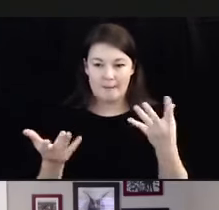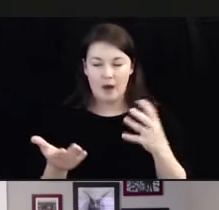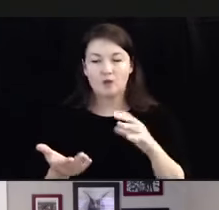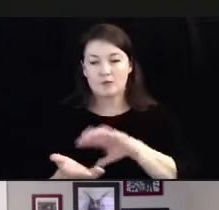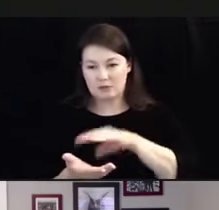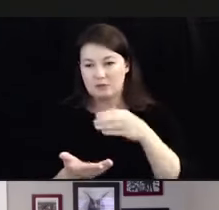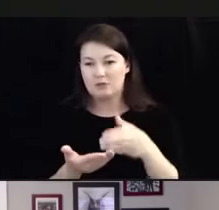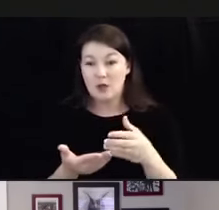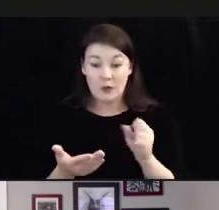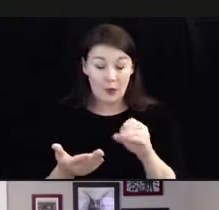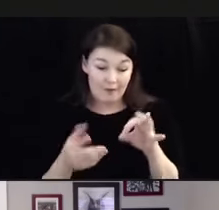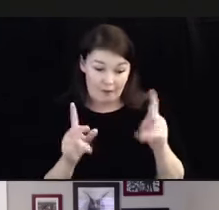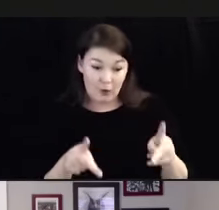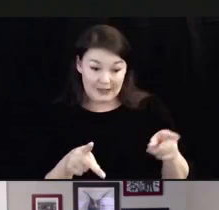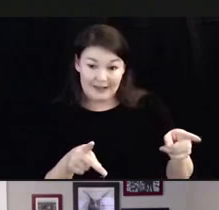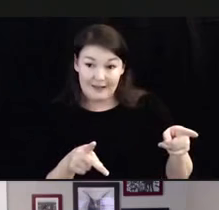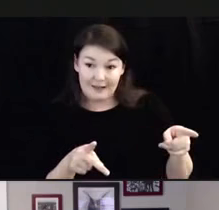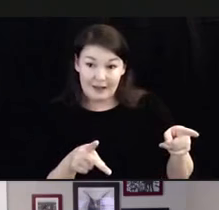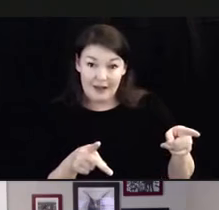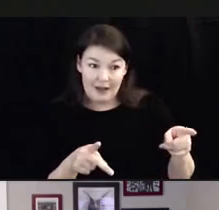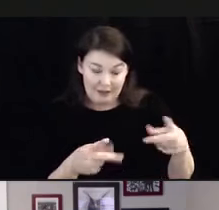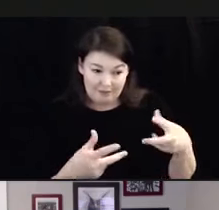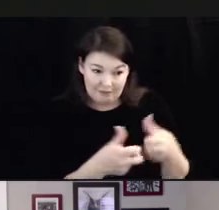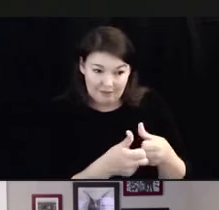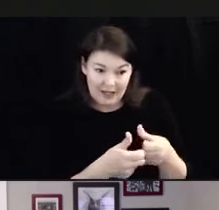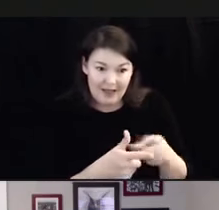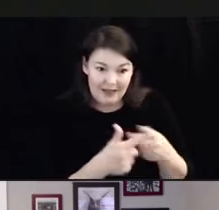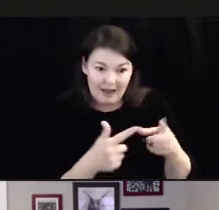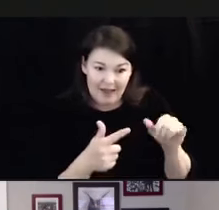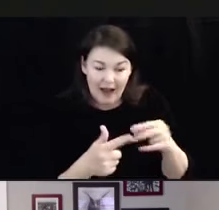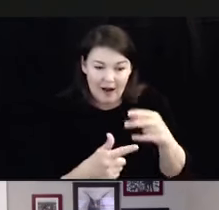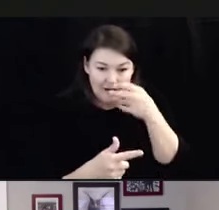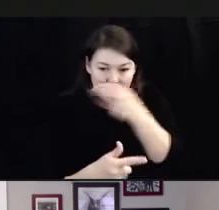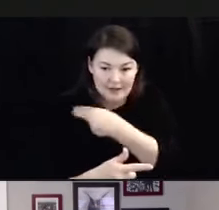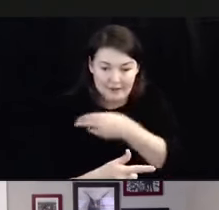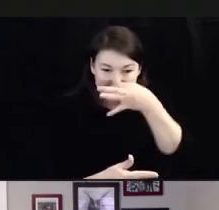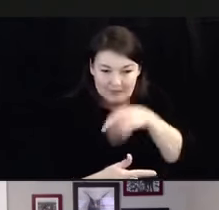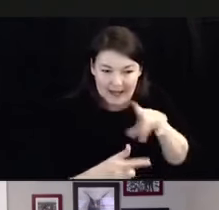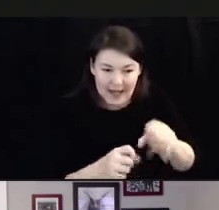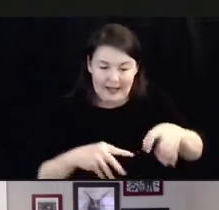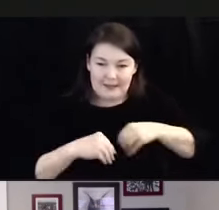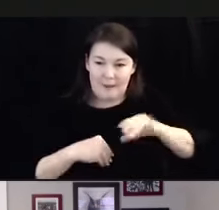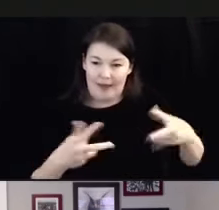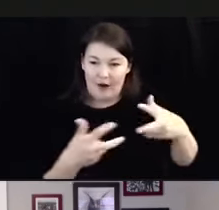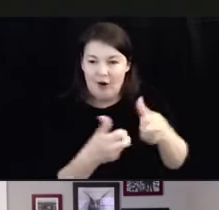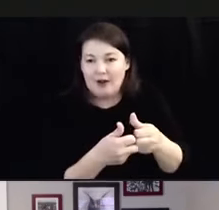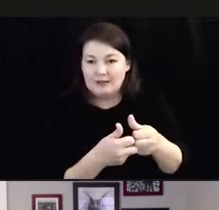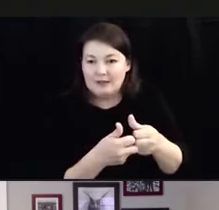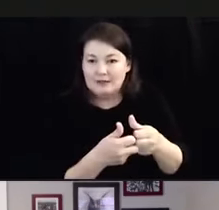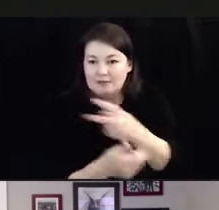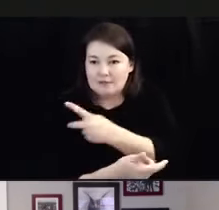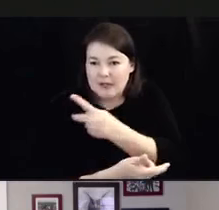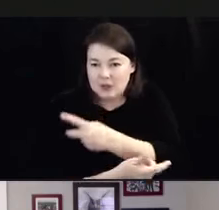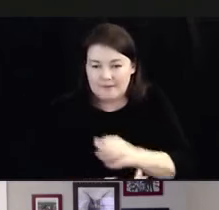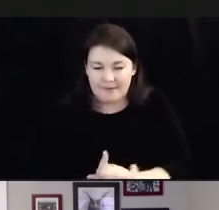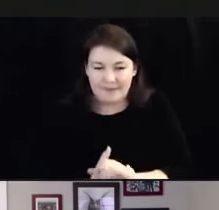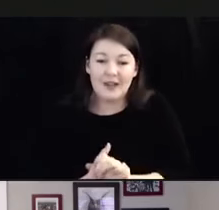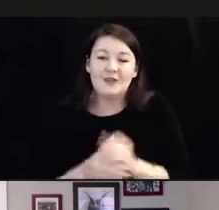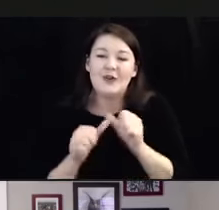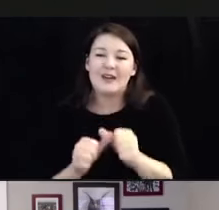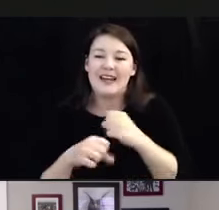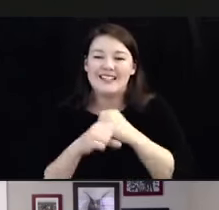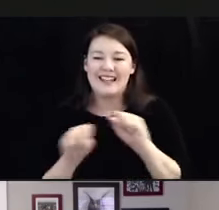accident, across the street from that hospital. Thank you all very much for your time. Stay safe, get vaccinated, get protected. Let's end this